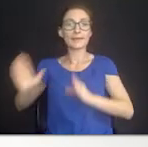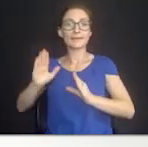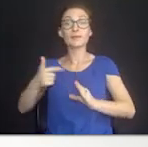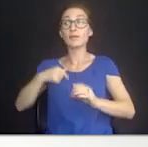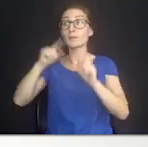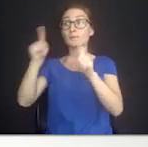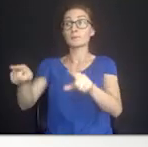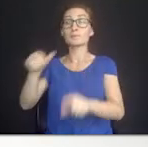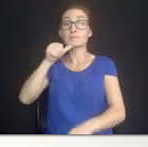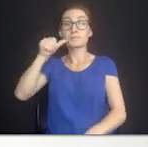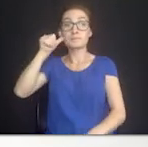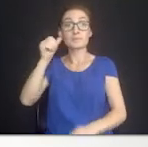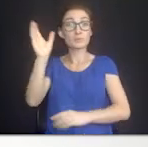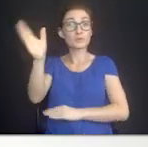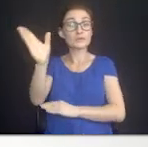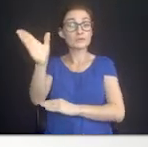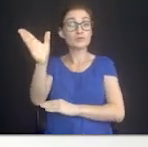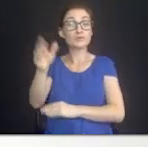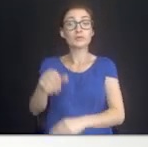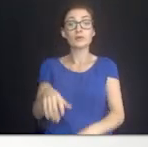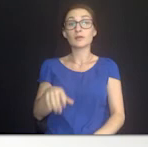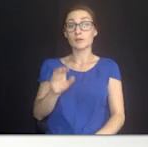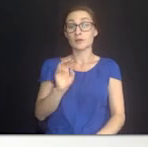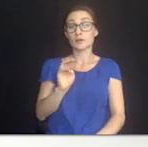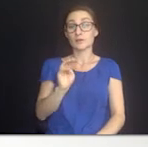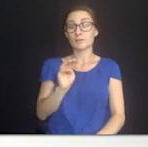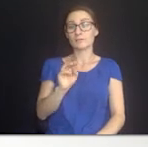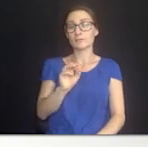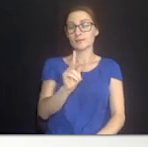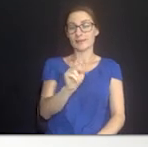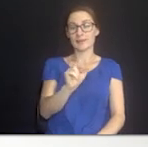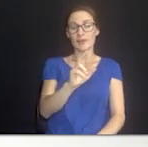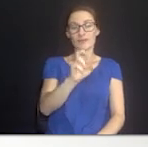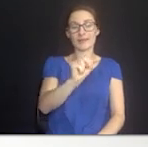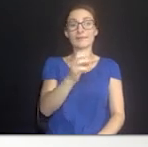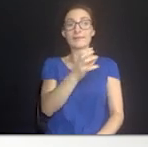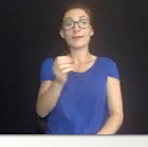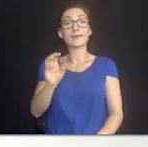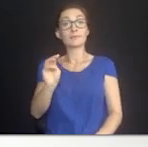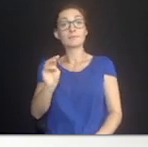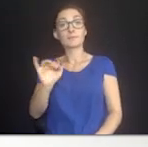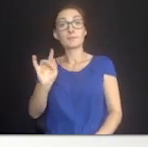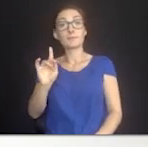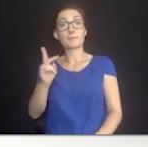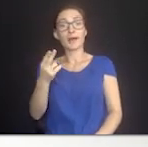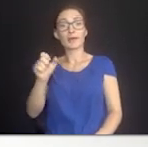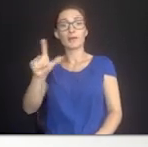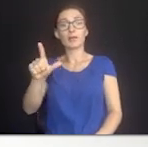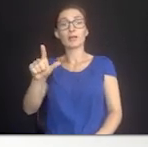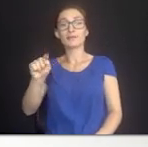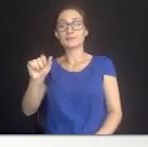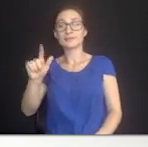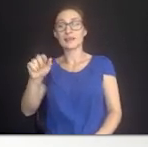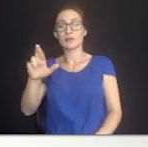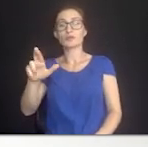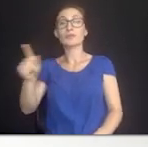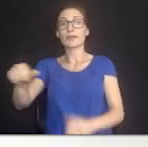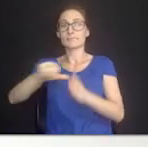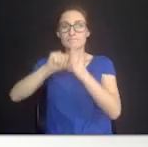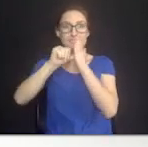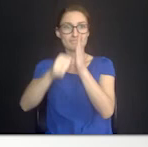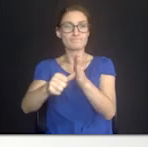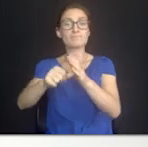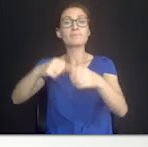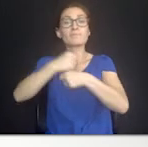went to yesterday's presentation with Karen Hagan and Michael Taylor, and one thing they